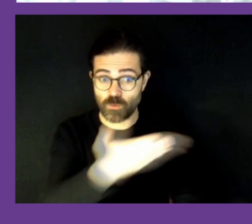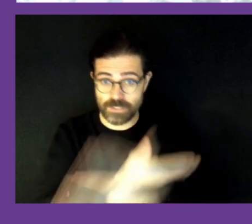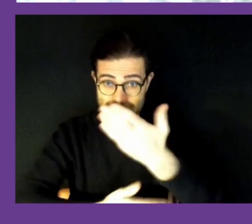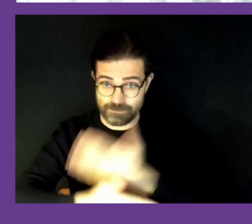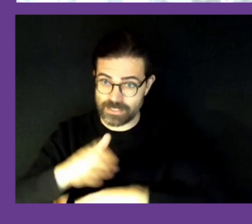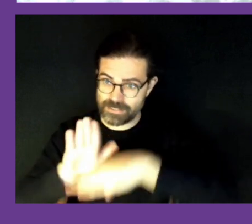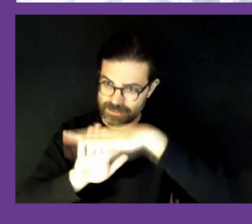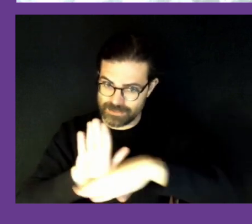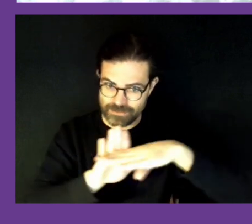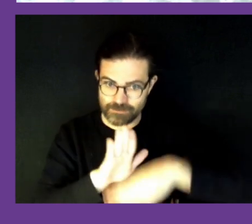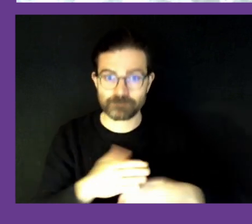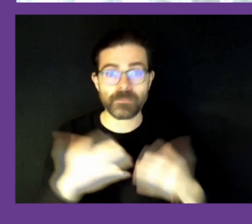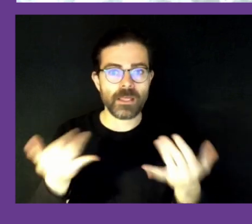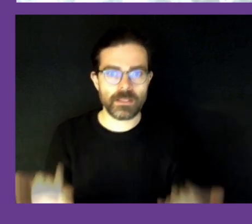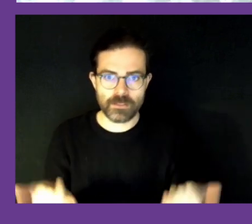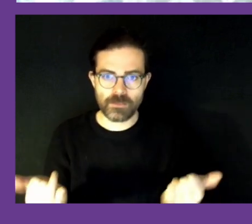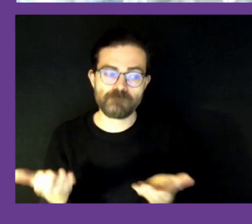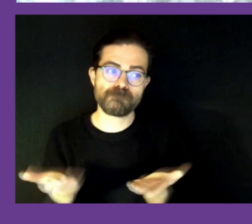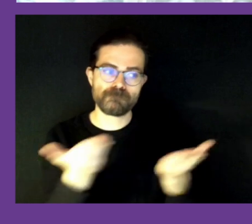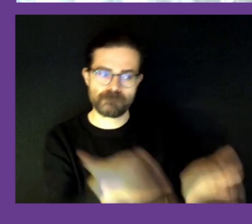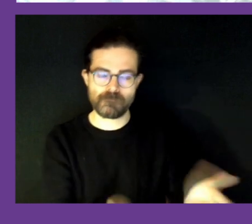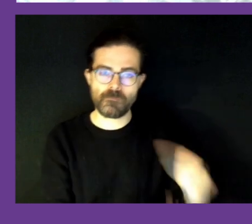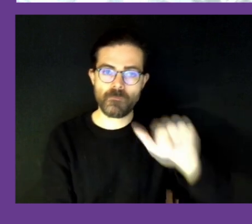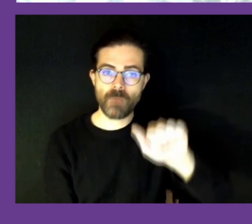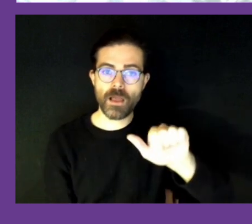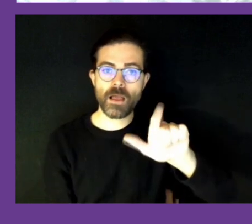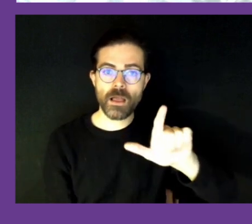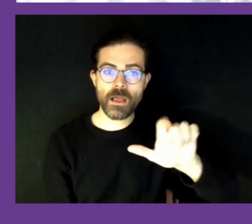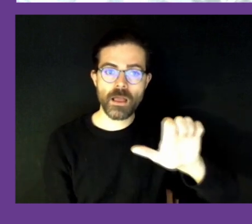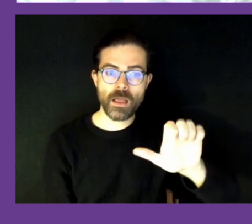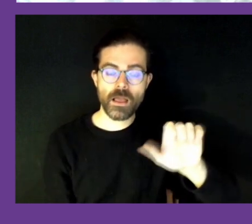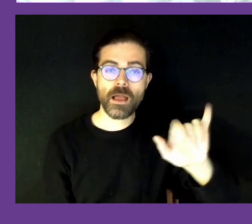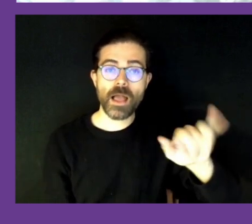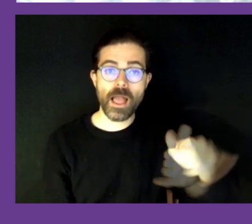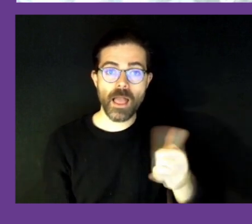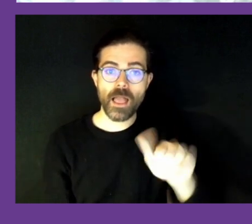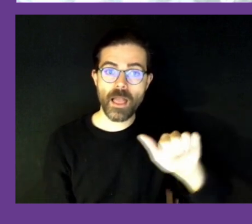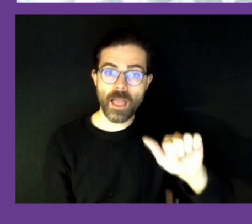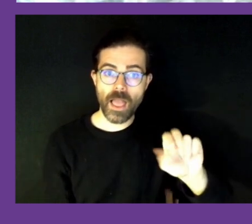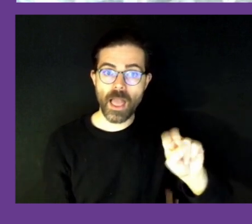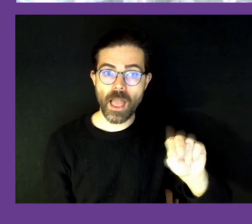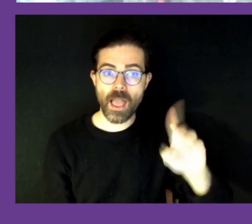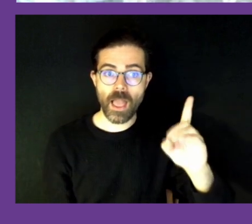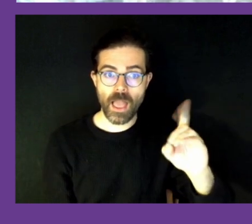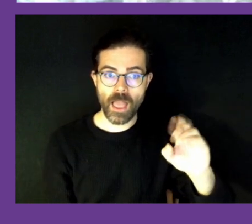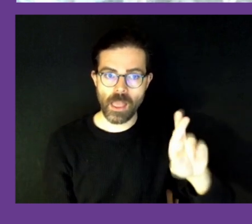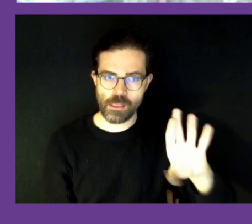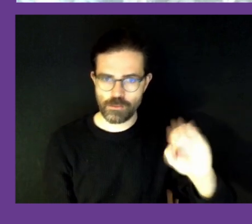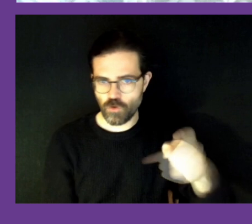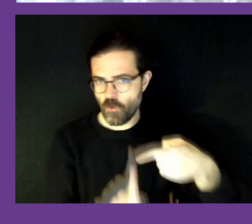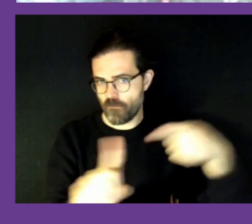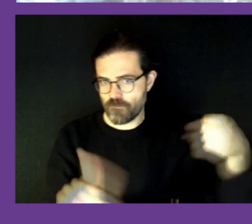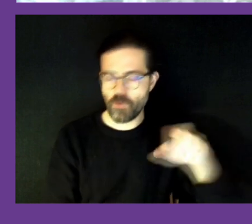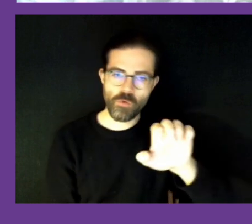to Alejandro from the European Disability Forum, and I will also share our experience with a call for all of